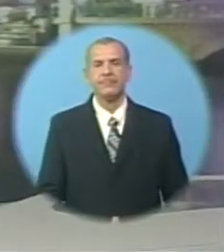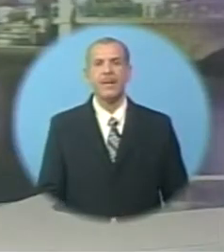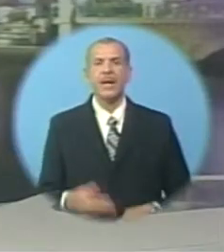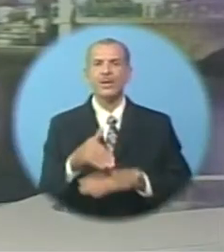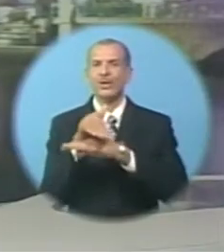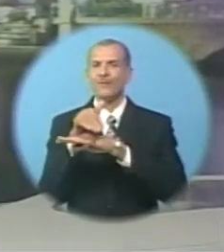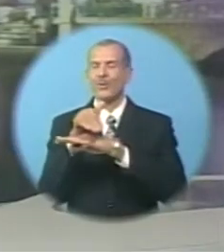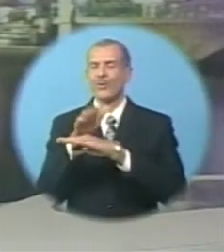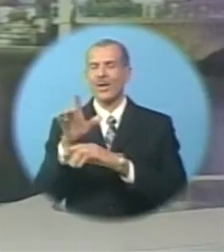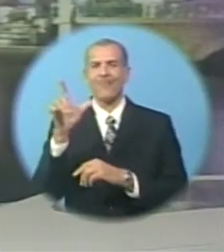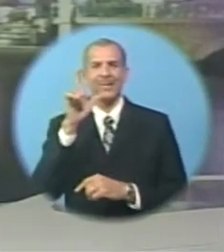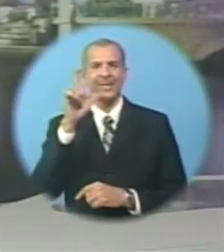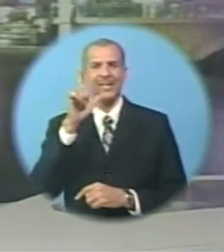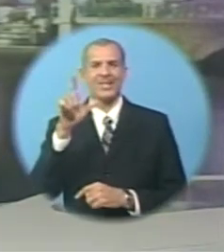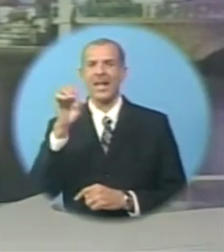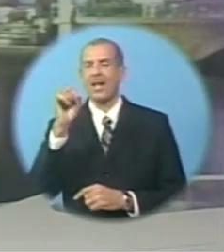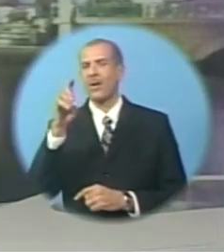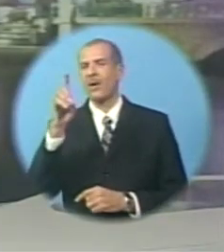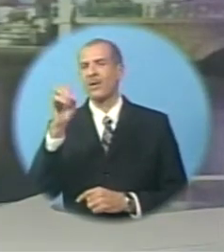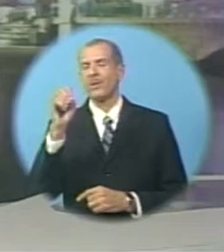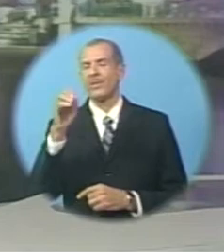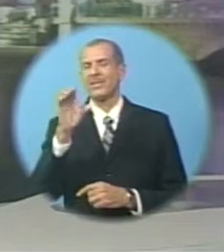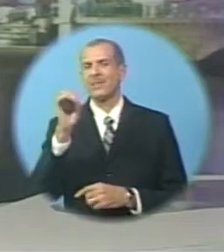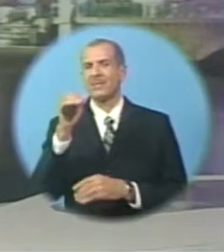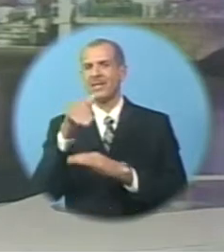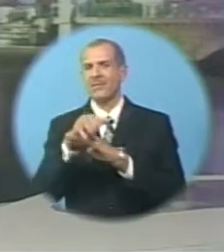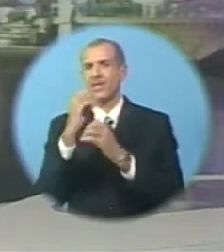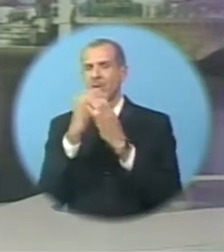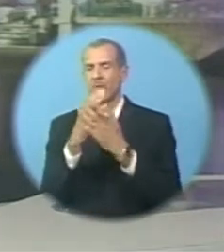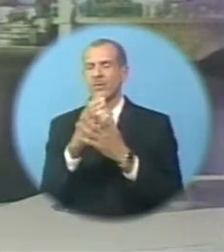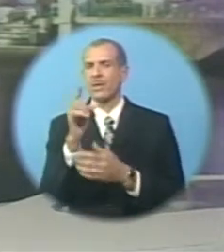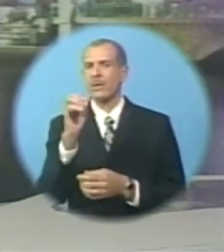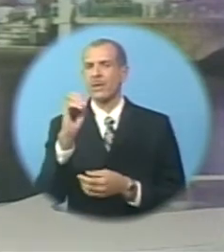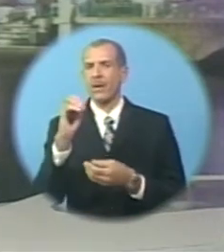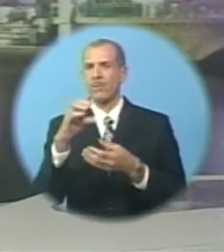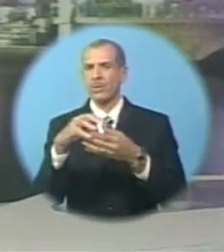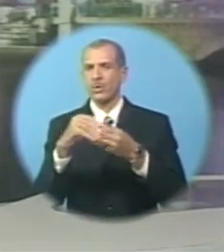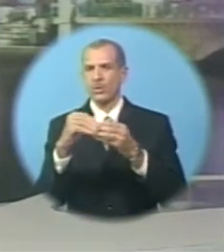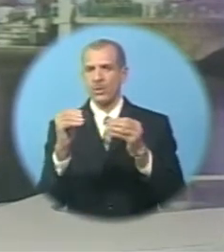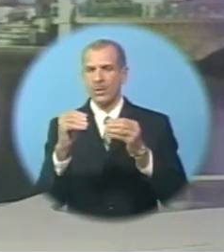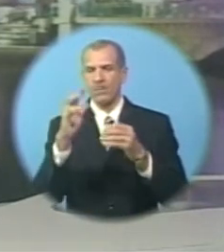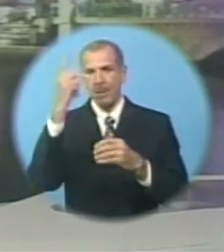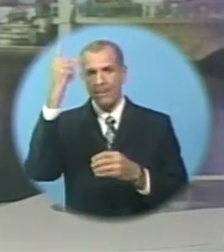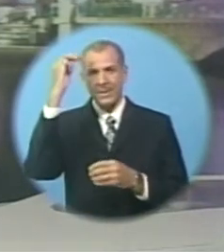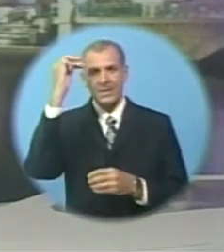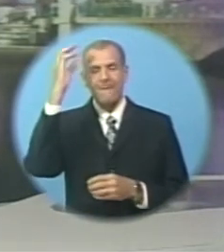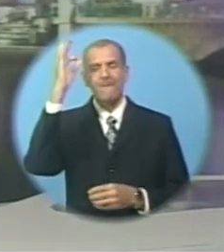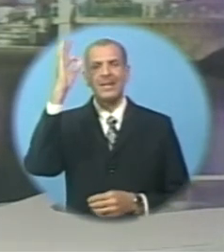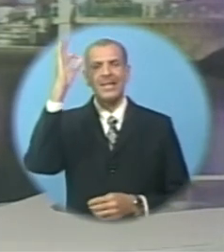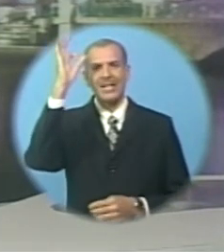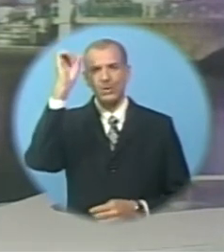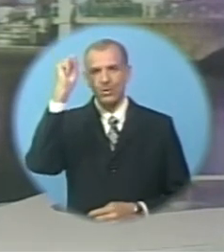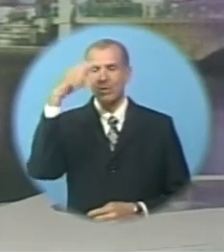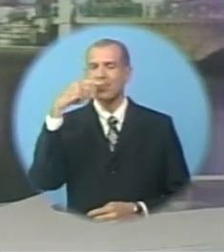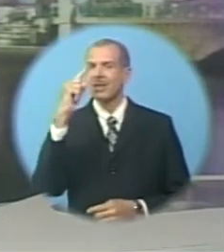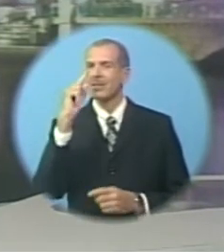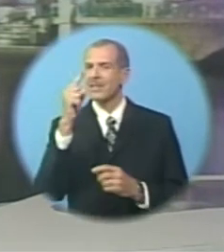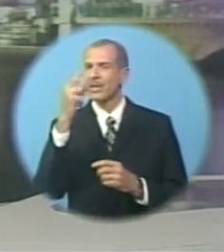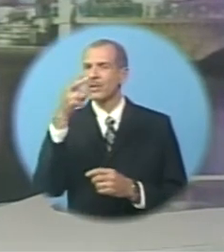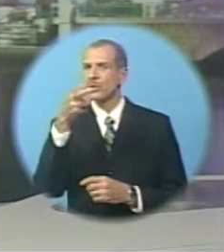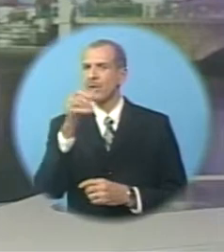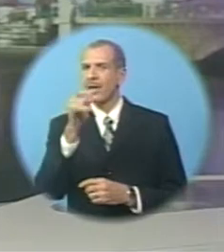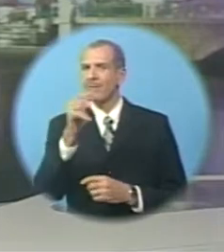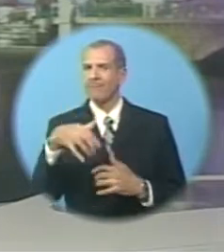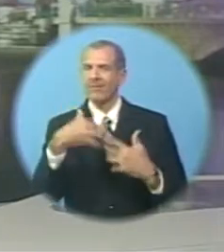And a very good evening to you. I'm Lisa Lloyd with the CBC Evening News. And our top story. Prime Minister Fundell Stewart has weighed in on gun violence